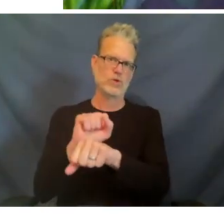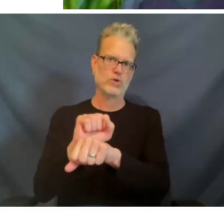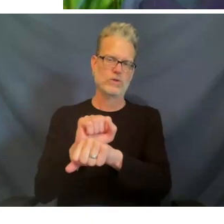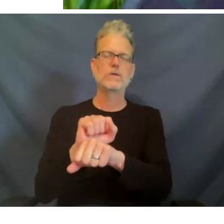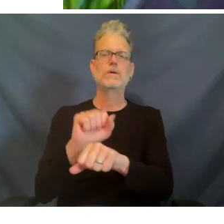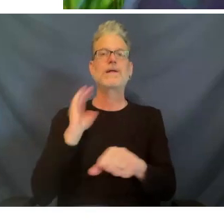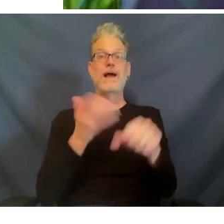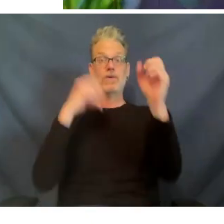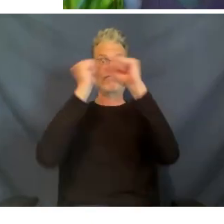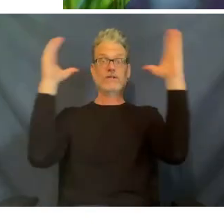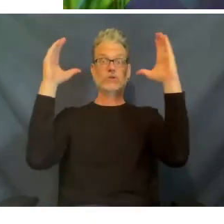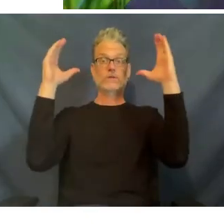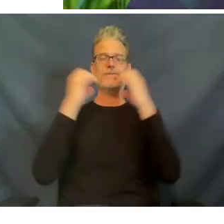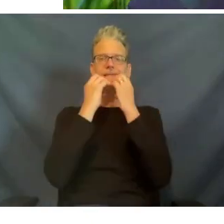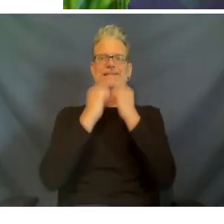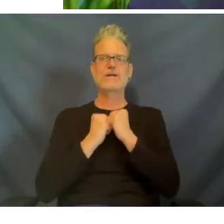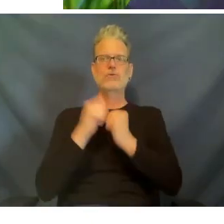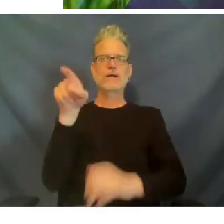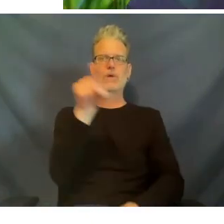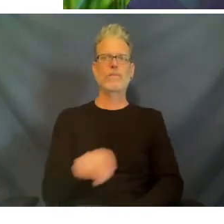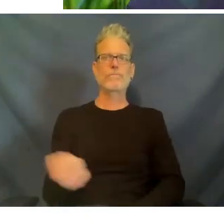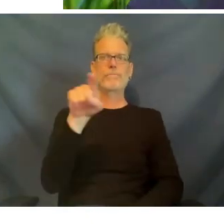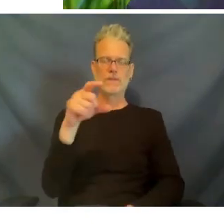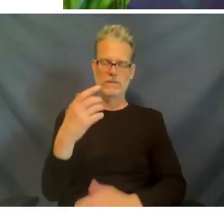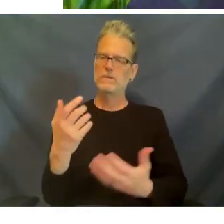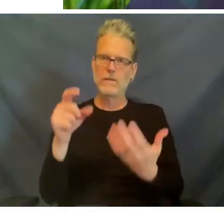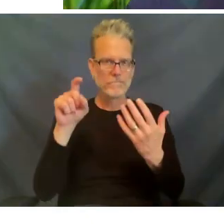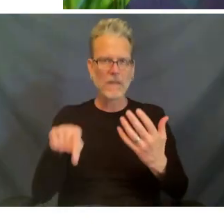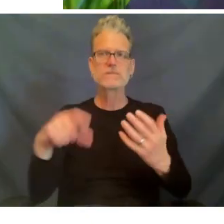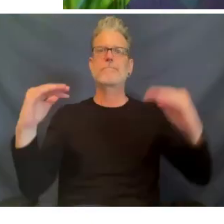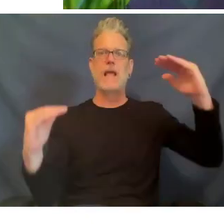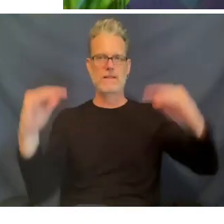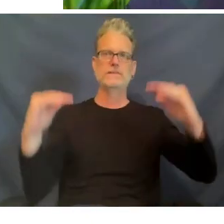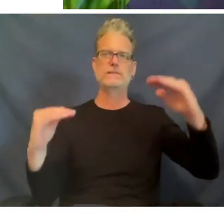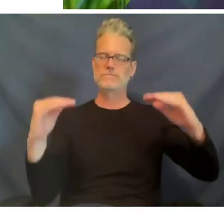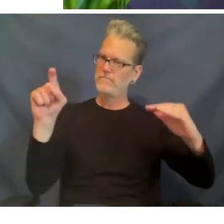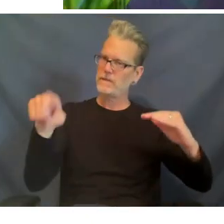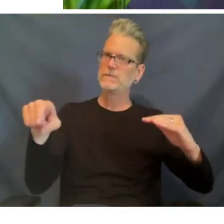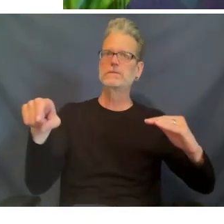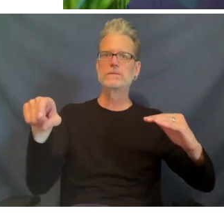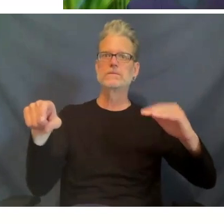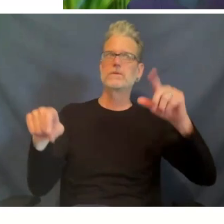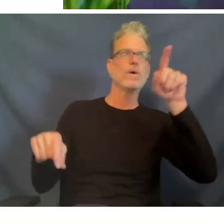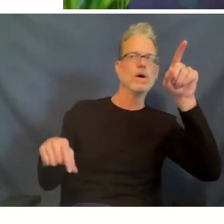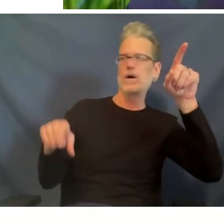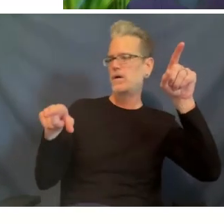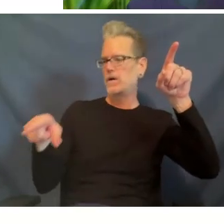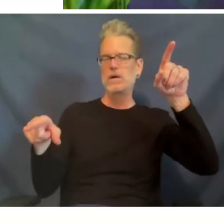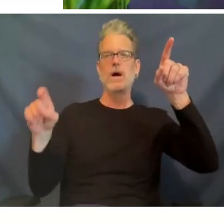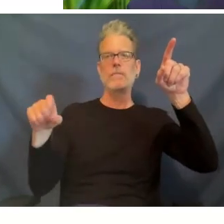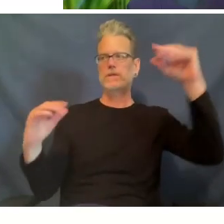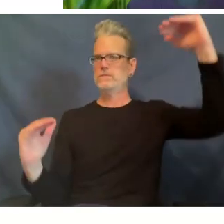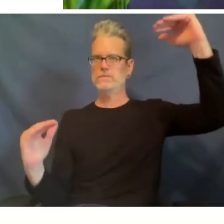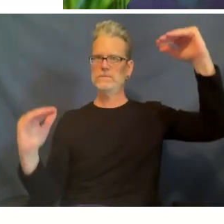vision, the sacred hoop it always must remain in balance, and so each part needs to work in connection with the other areas. So we